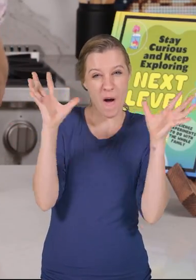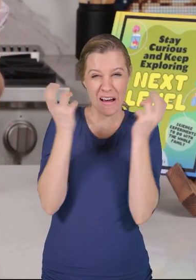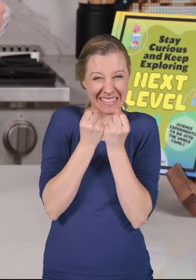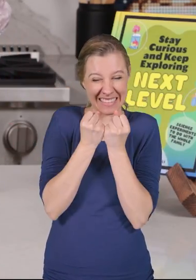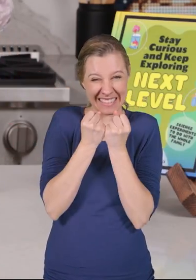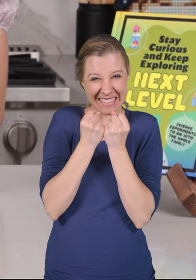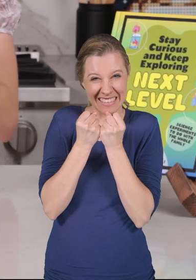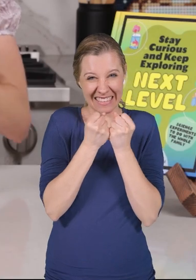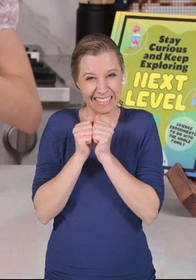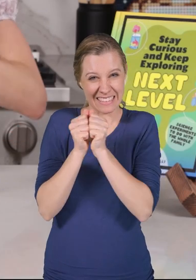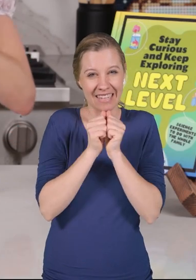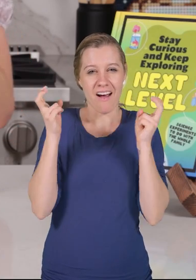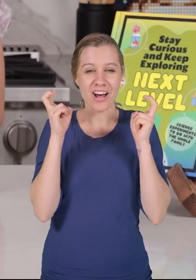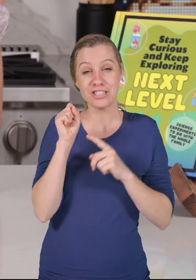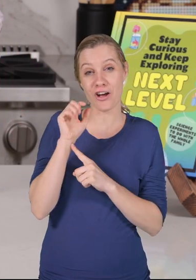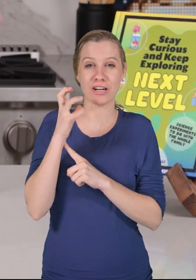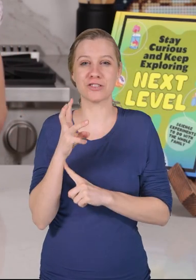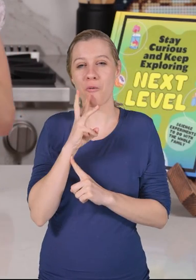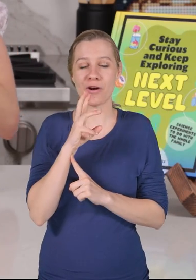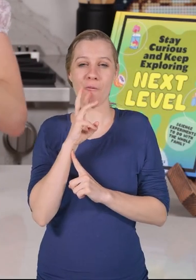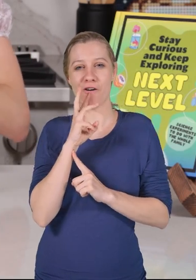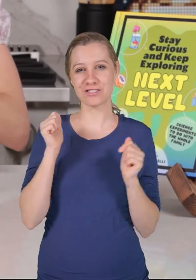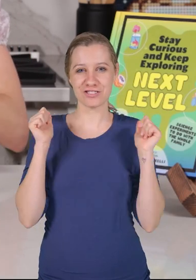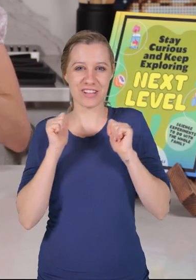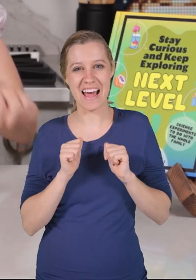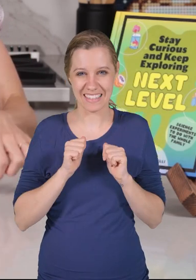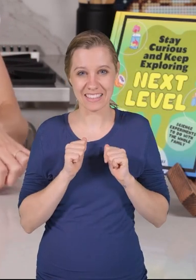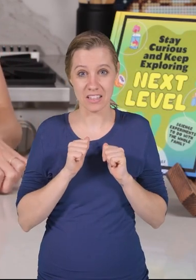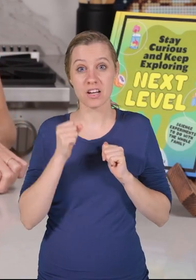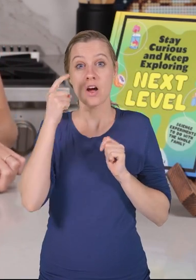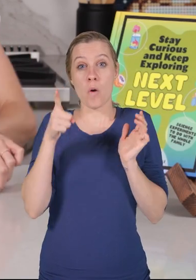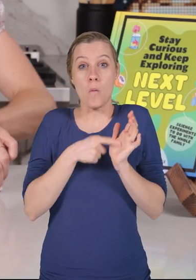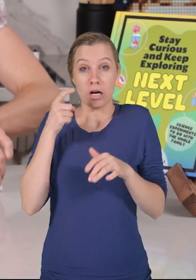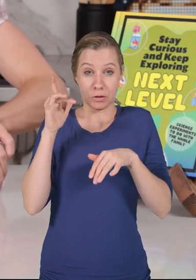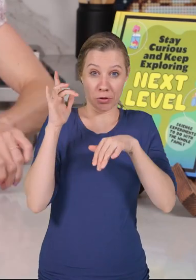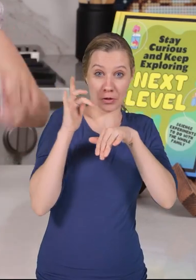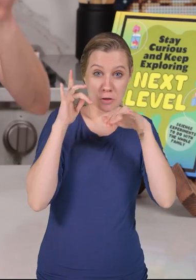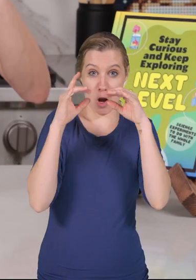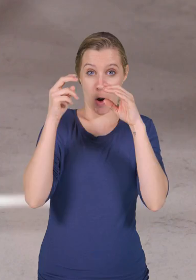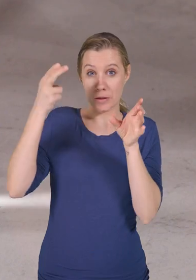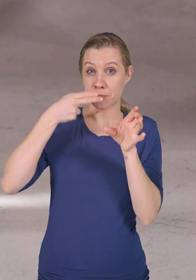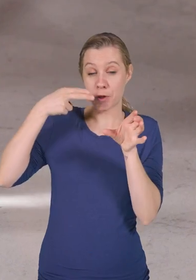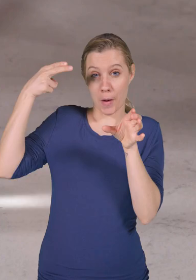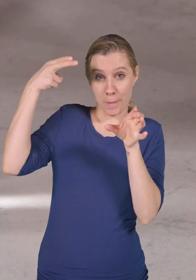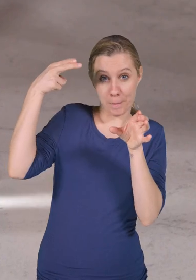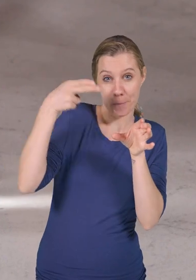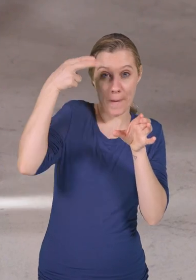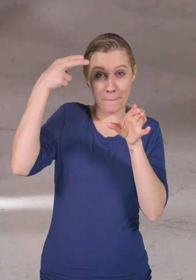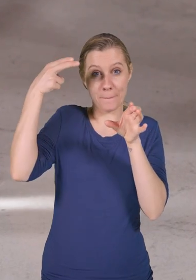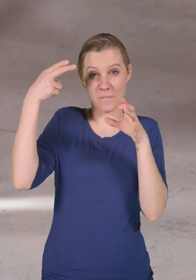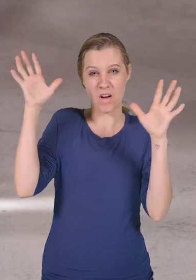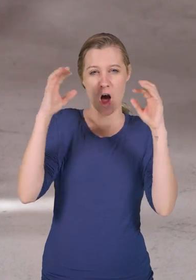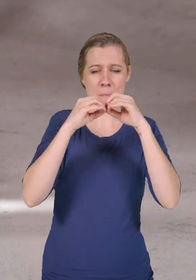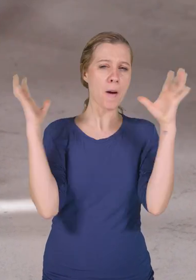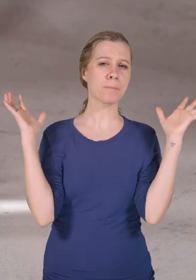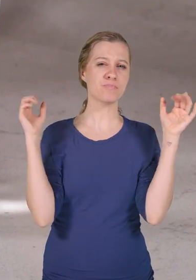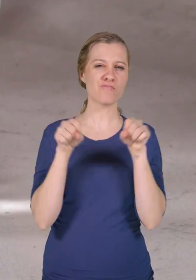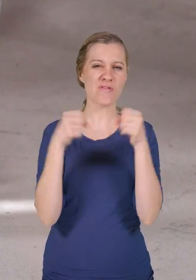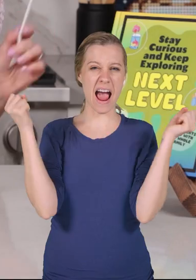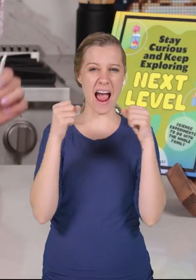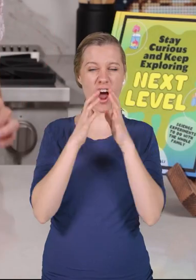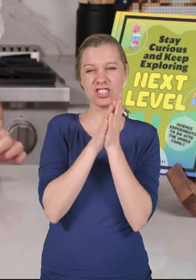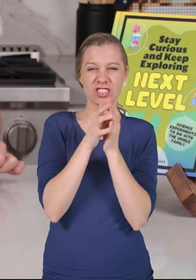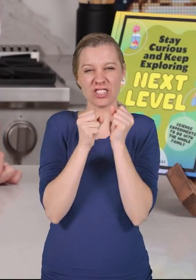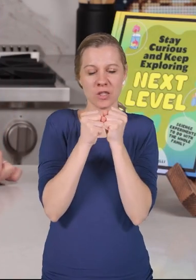water was holding it all together like a little starchy water jacket. But as soon as we hit the surface with our spoon, we